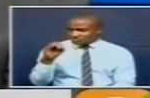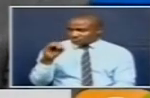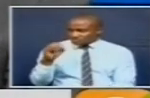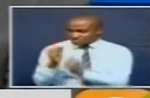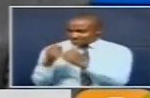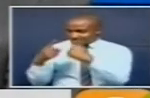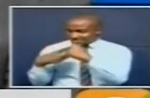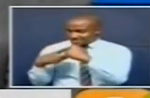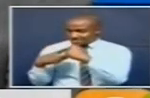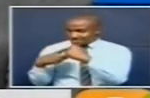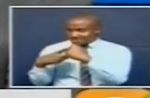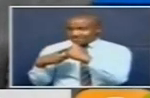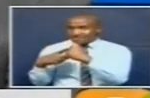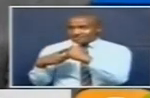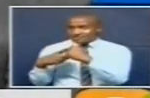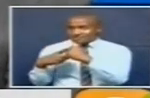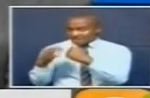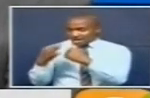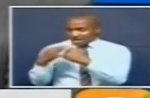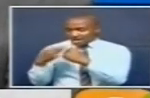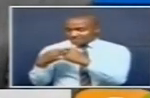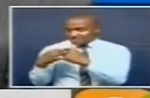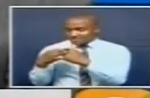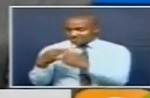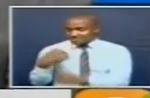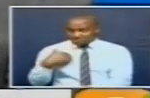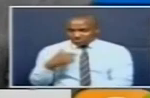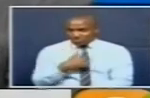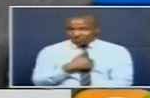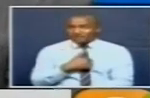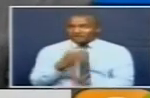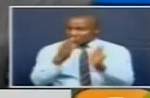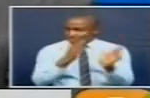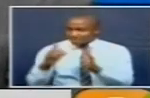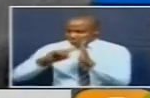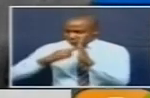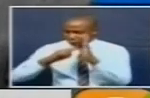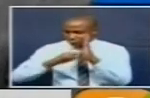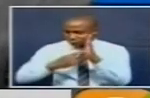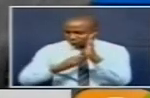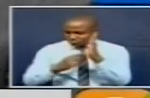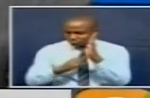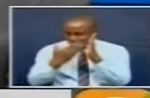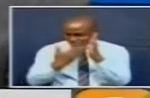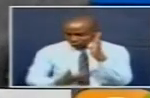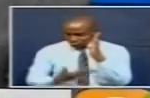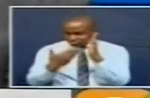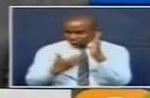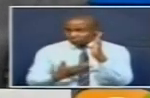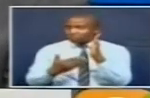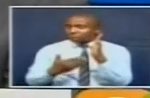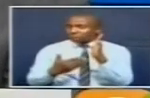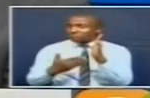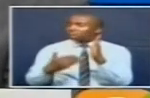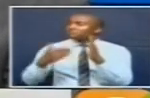2016, as early as August, we prepared specifications to go out for an open tender, open